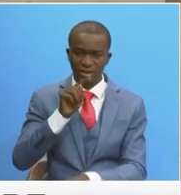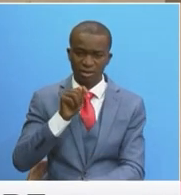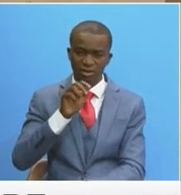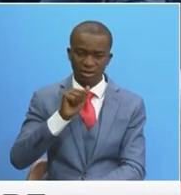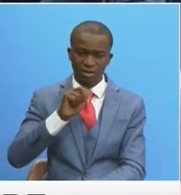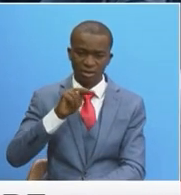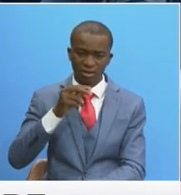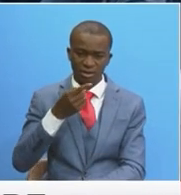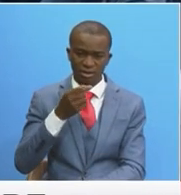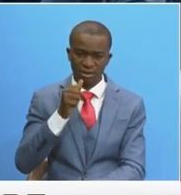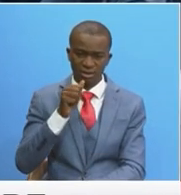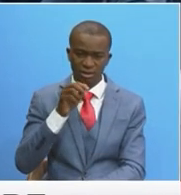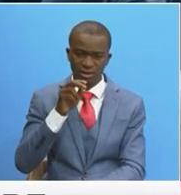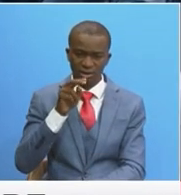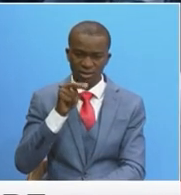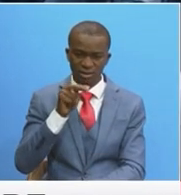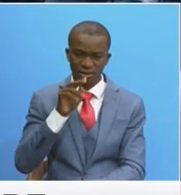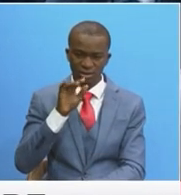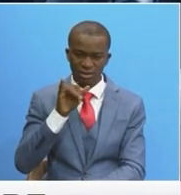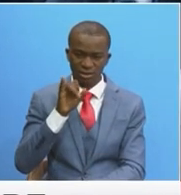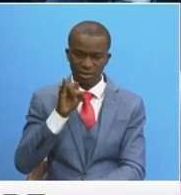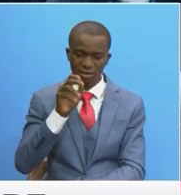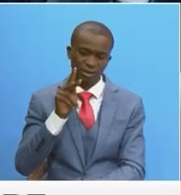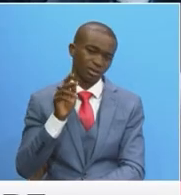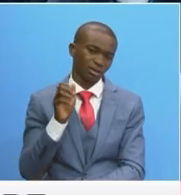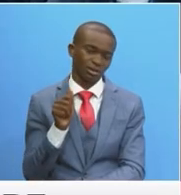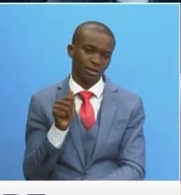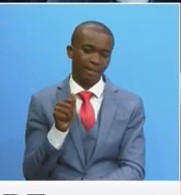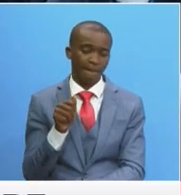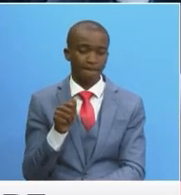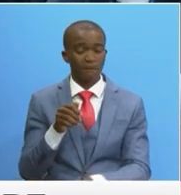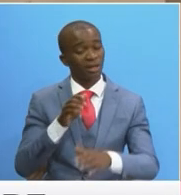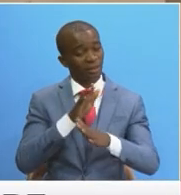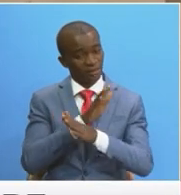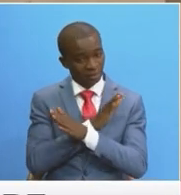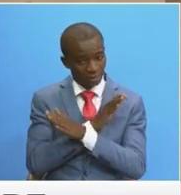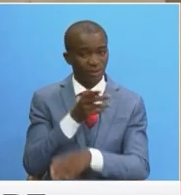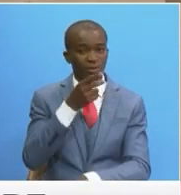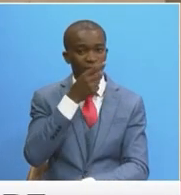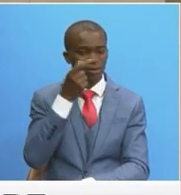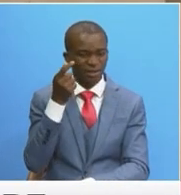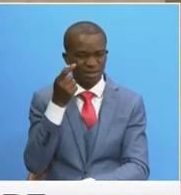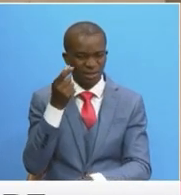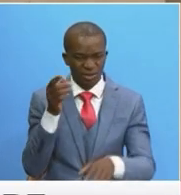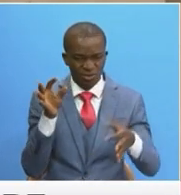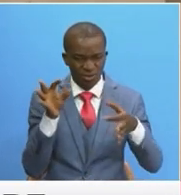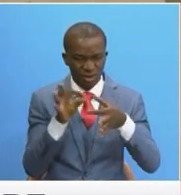into Burundi. As you know, Zambia is already connected to the eight neighbors.